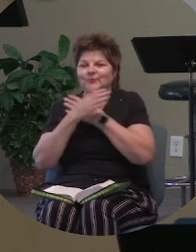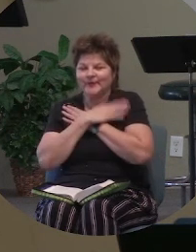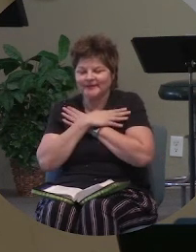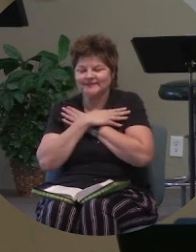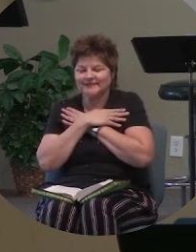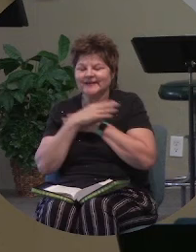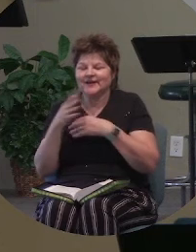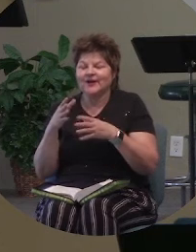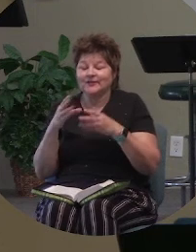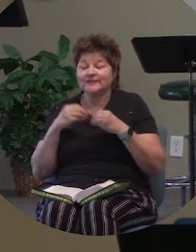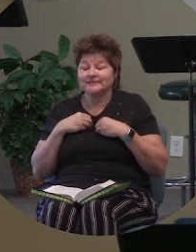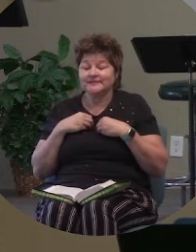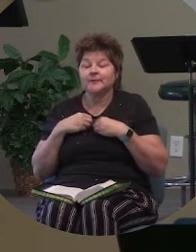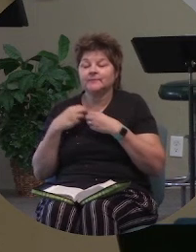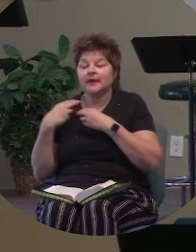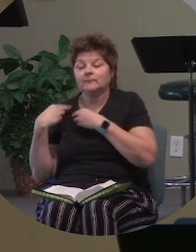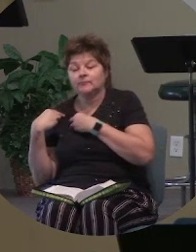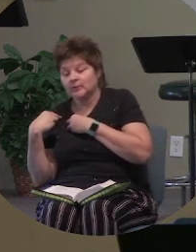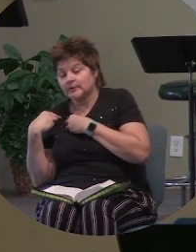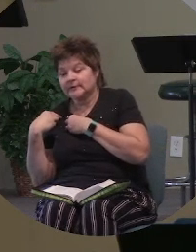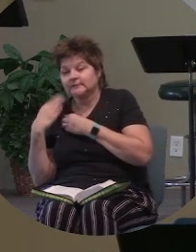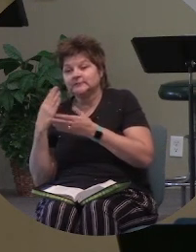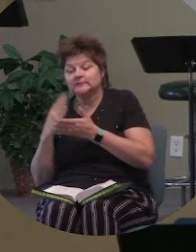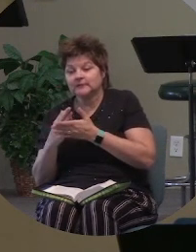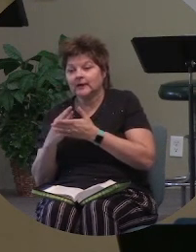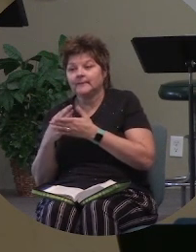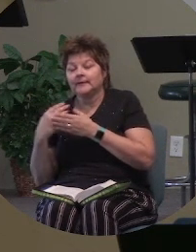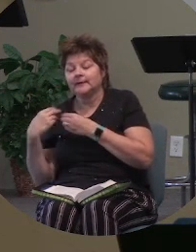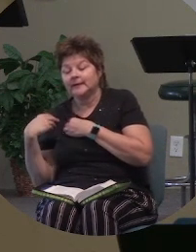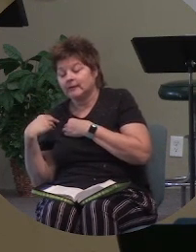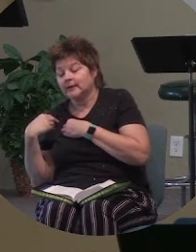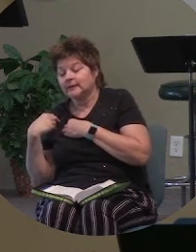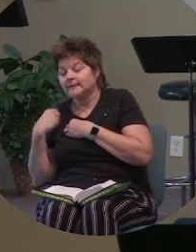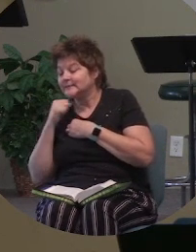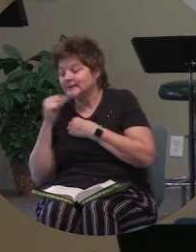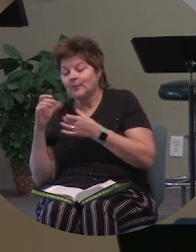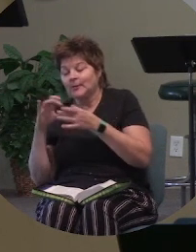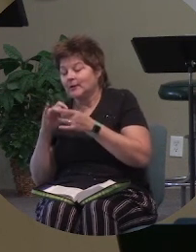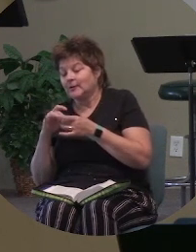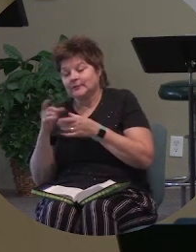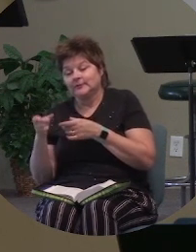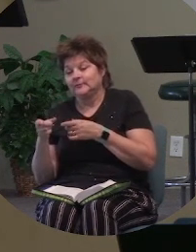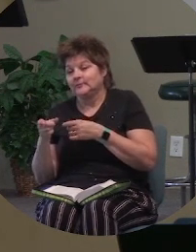from you. Stop carrying what doesn't belong to you.